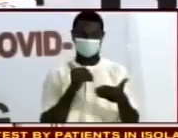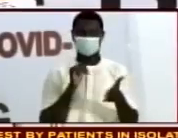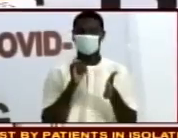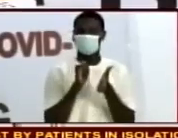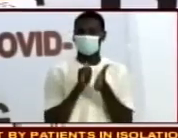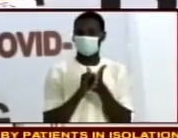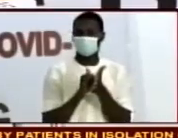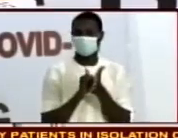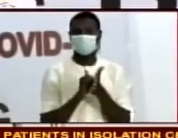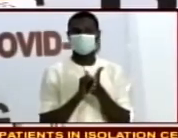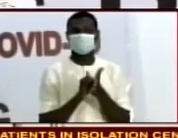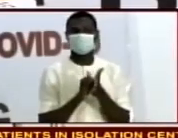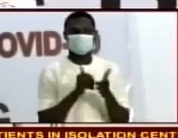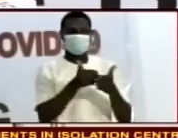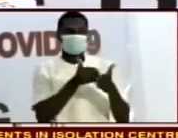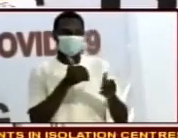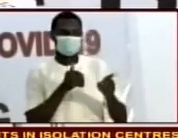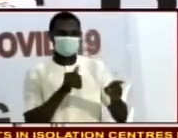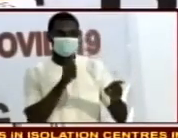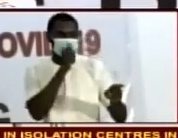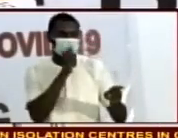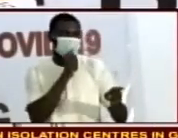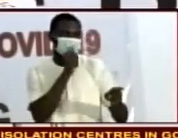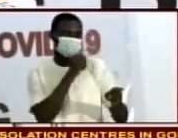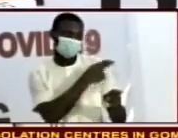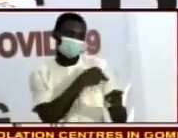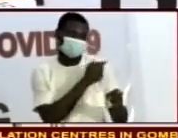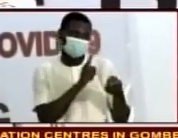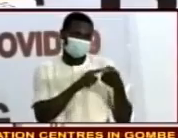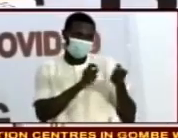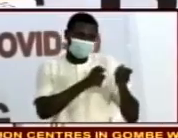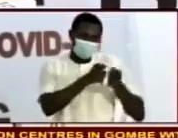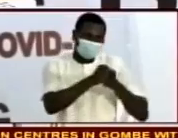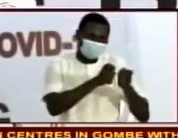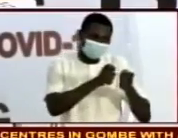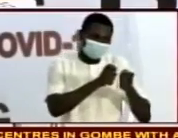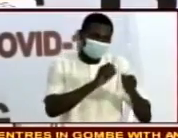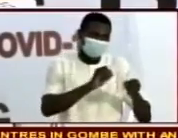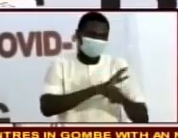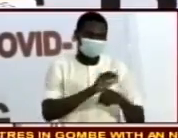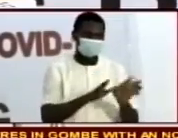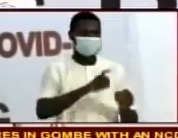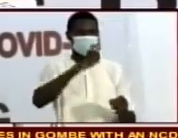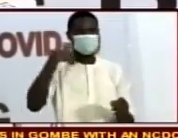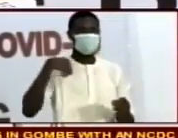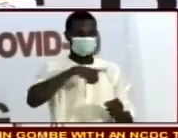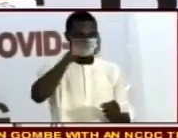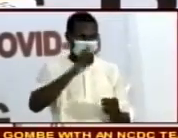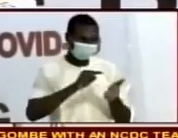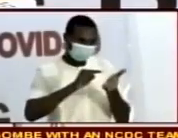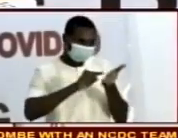conditions must be met for private hospitals to handle COVID-19. They must be inspected, they must